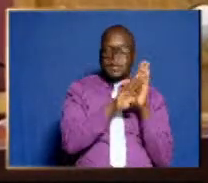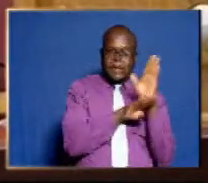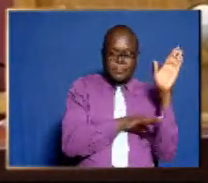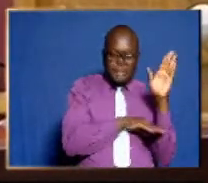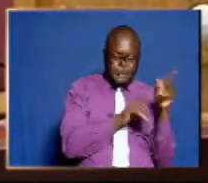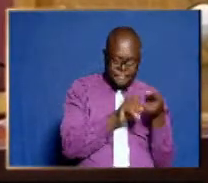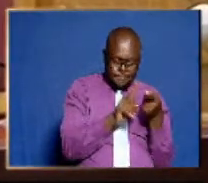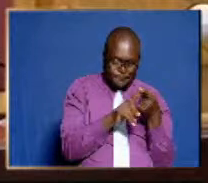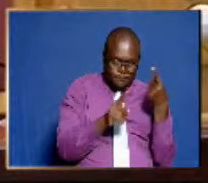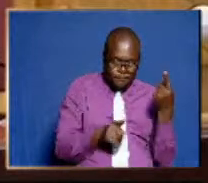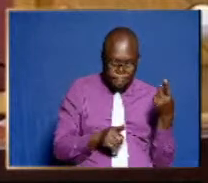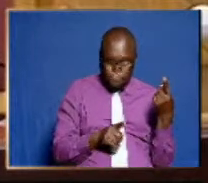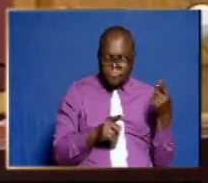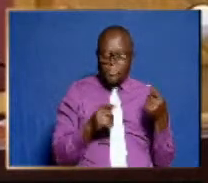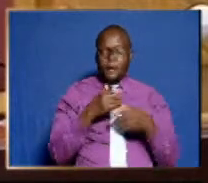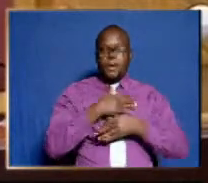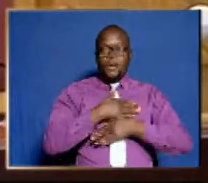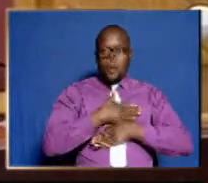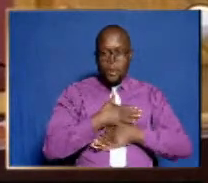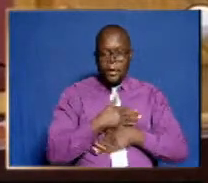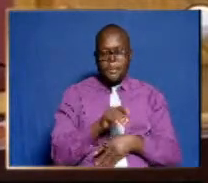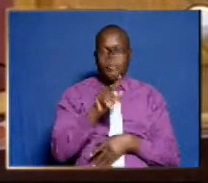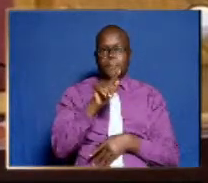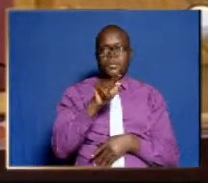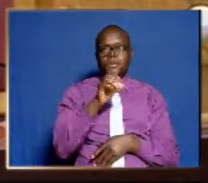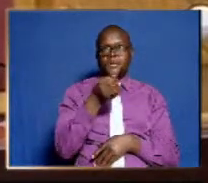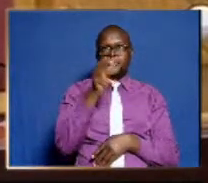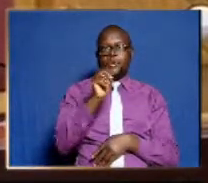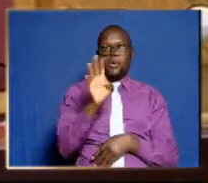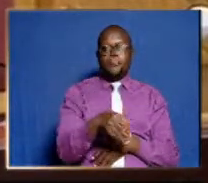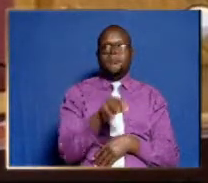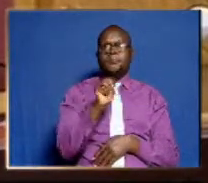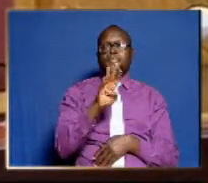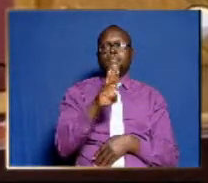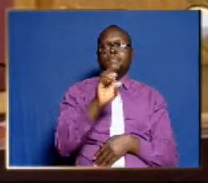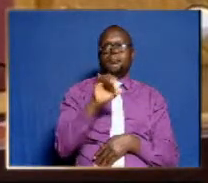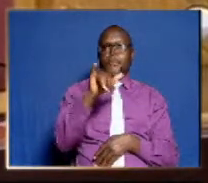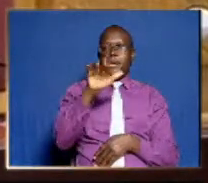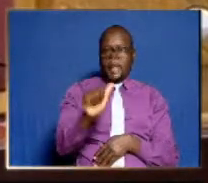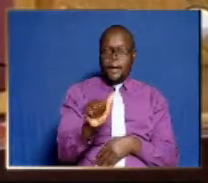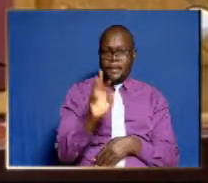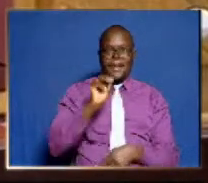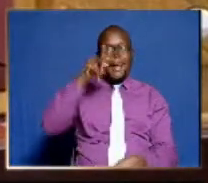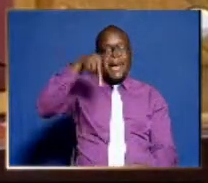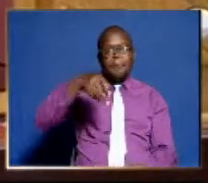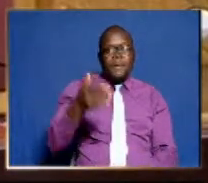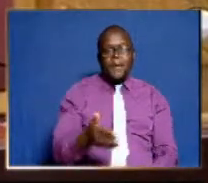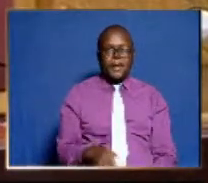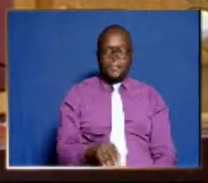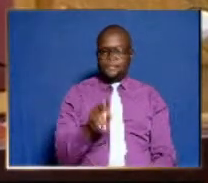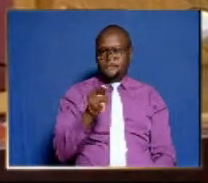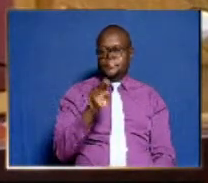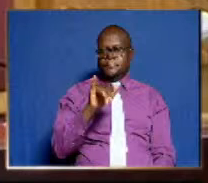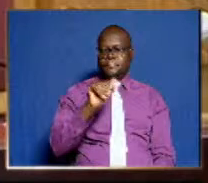by the Honorable Tom Mboya, member for Nyatike constituency.